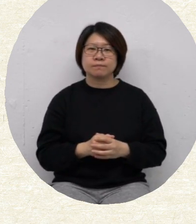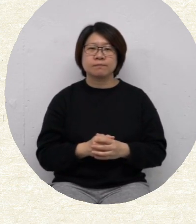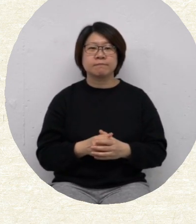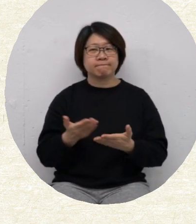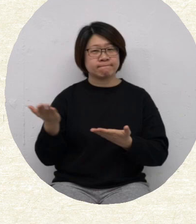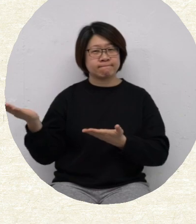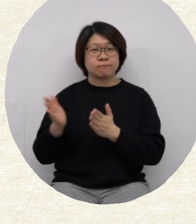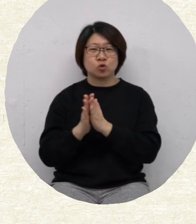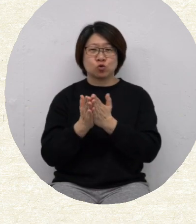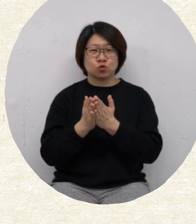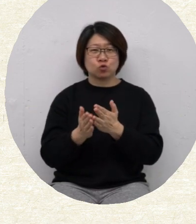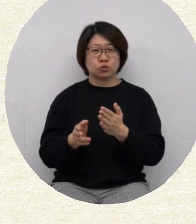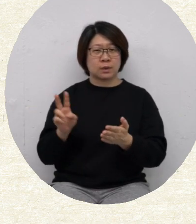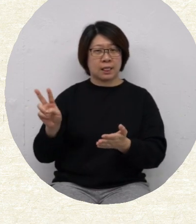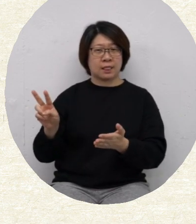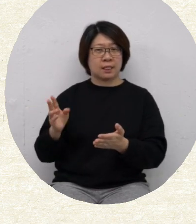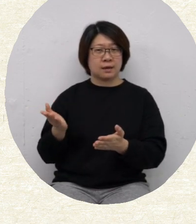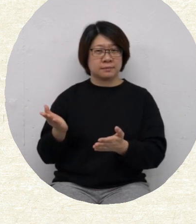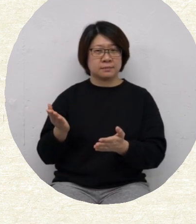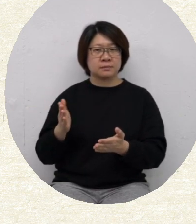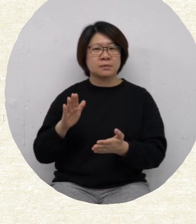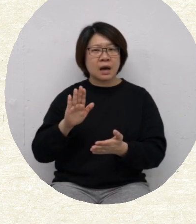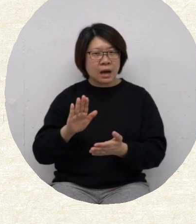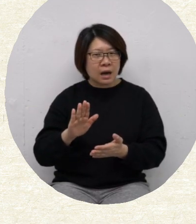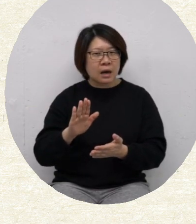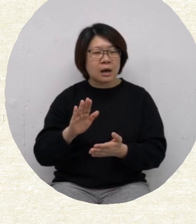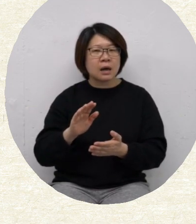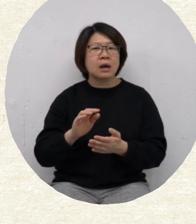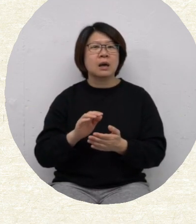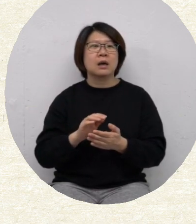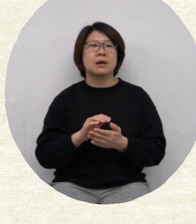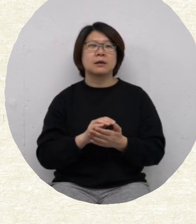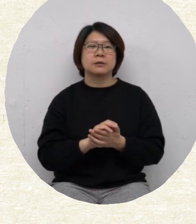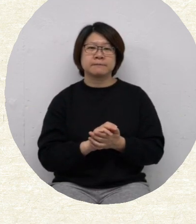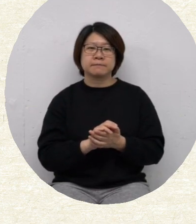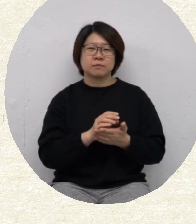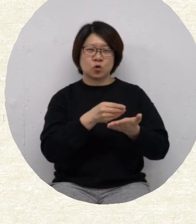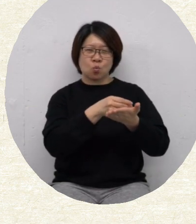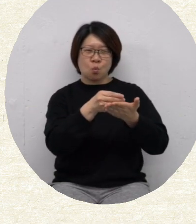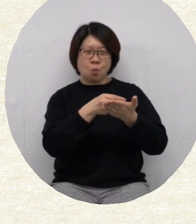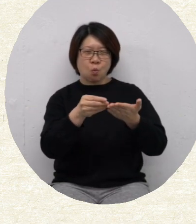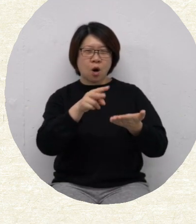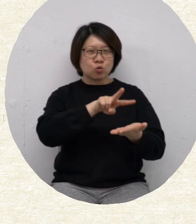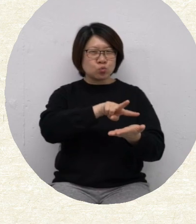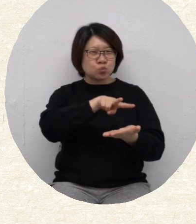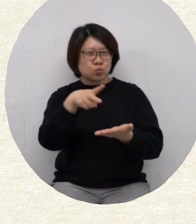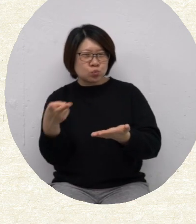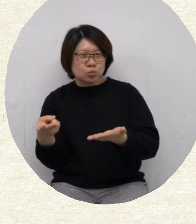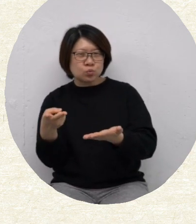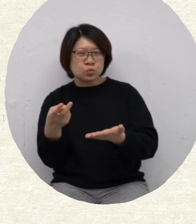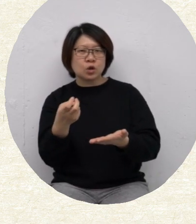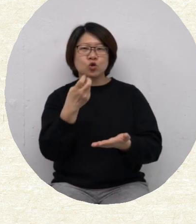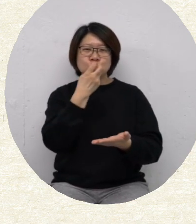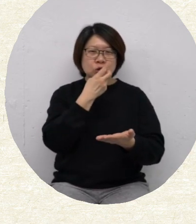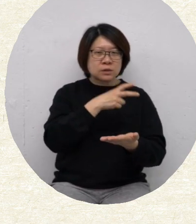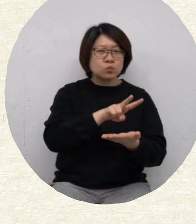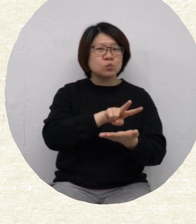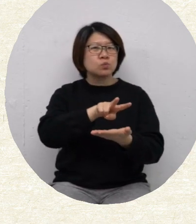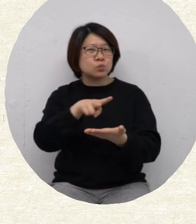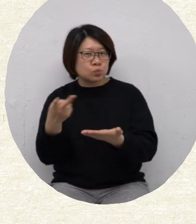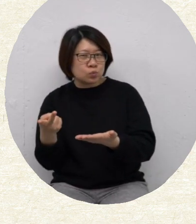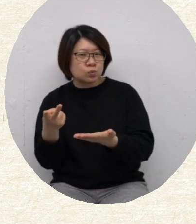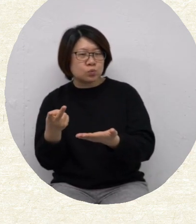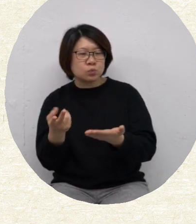in 2 different cultures. While they are all same books, both their words and images are